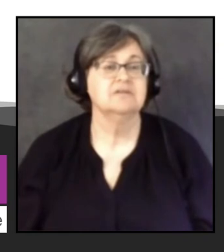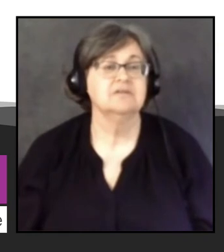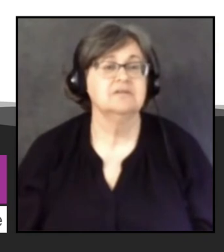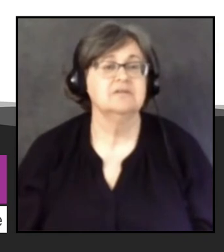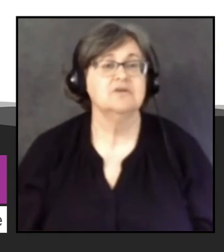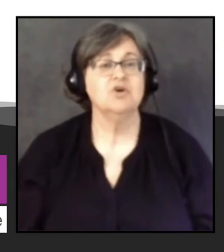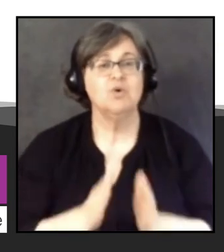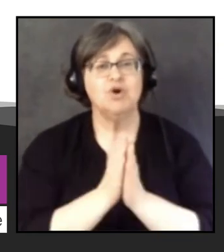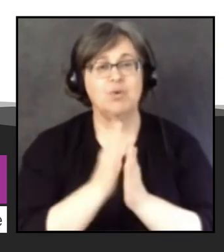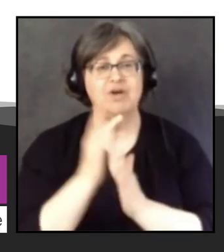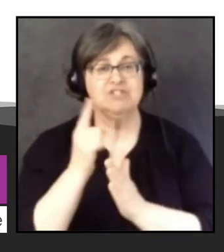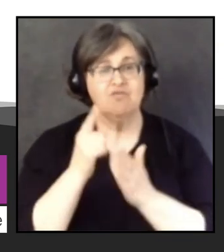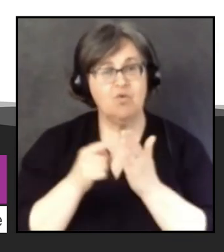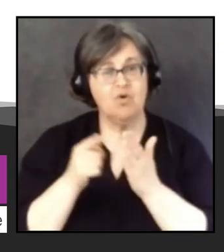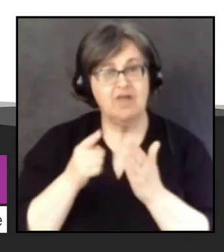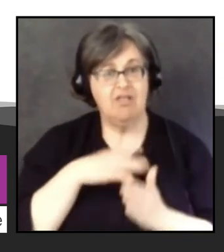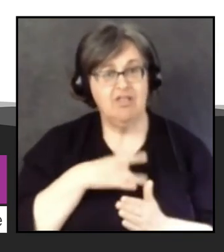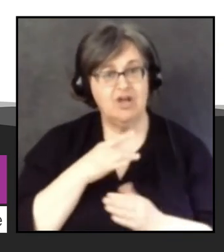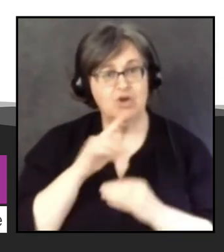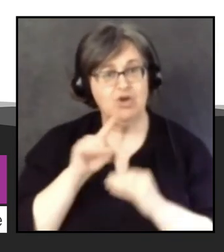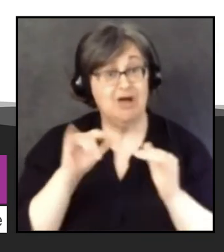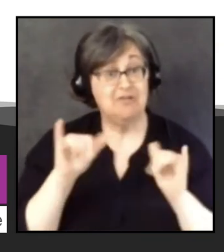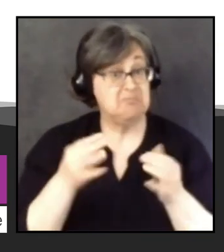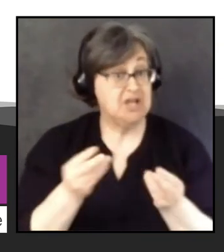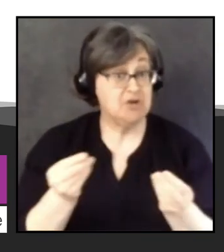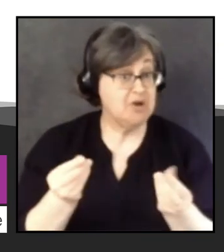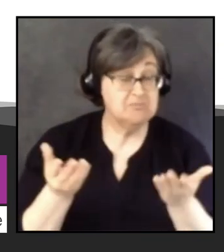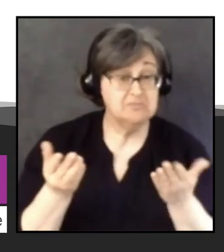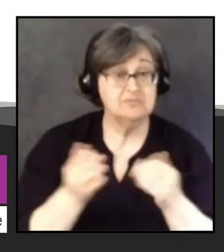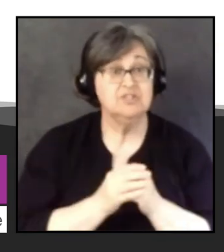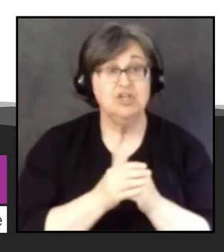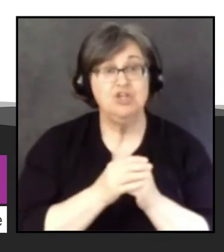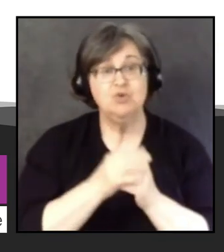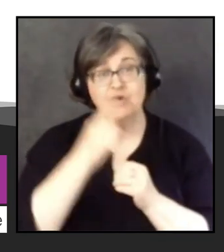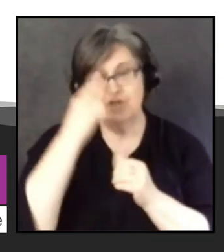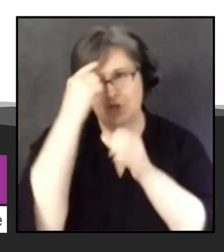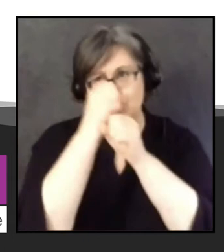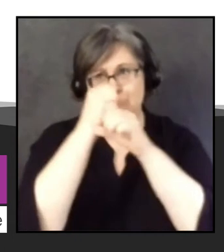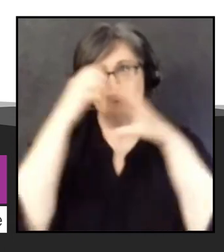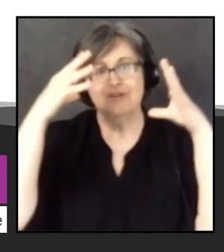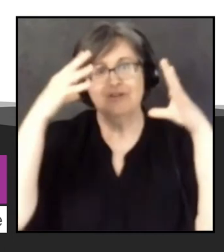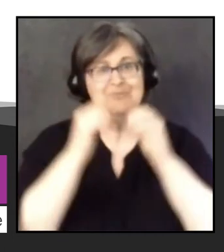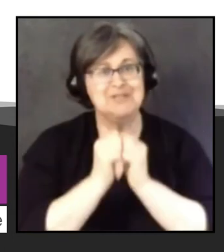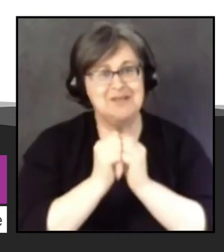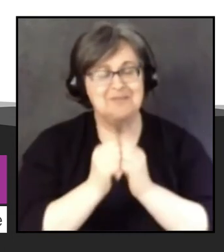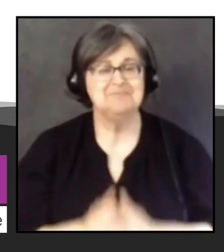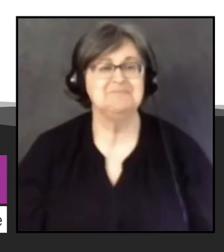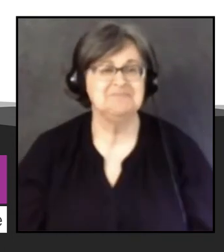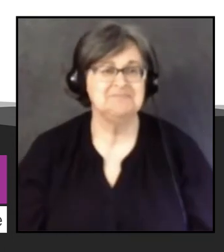Ask someone what they like about a playground, dreaming together. And next slide.